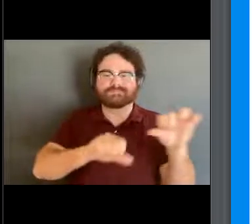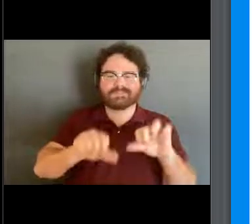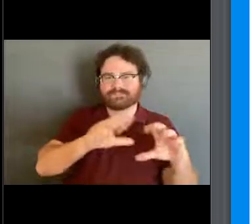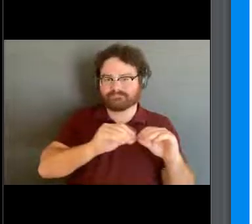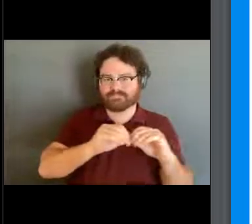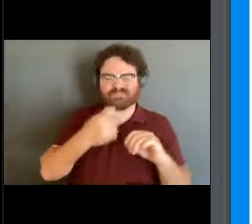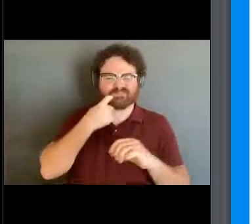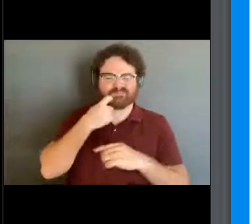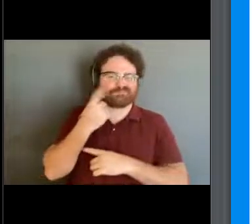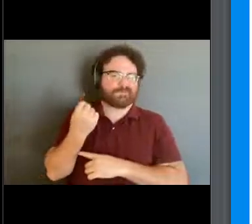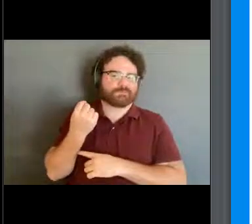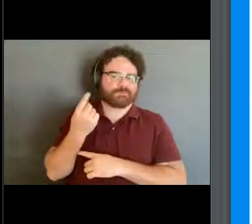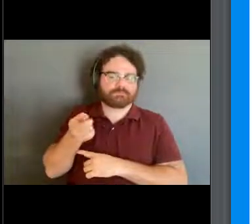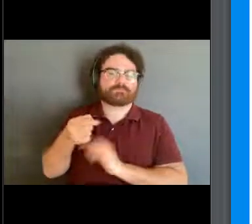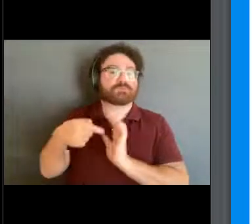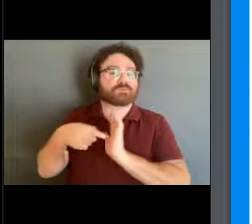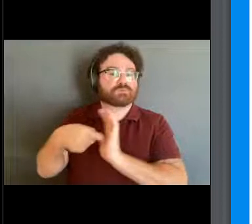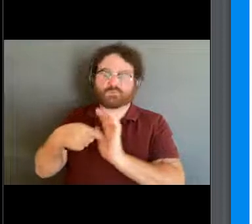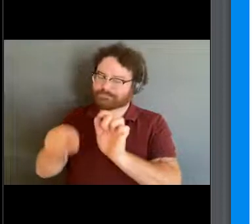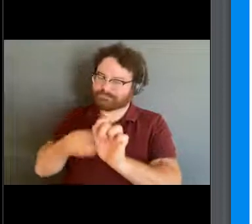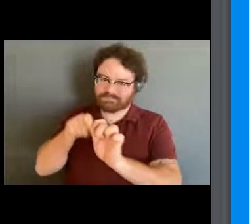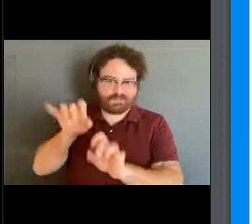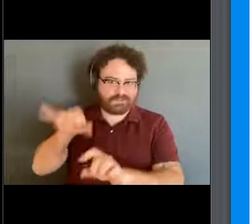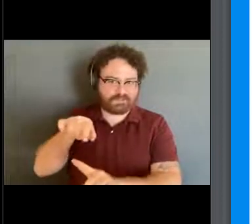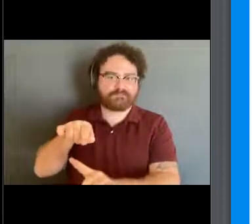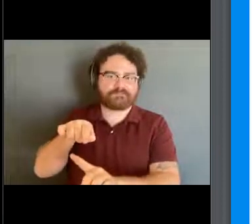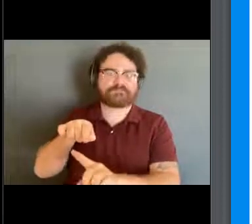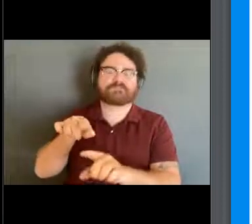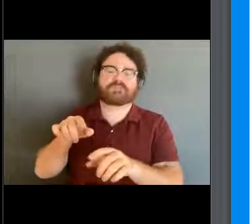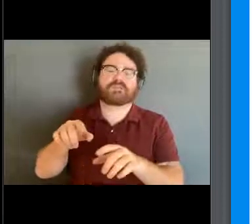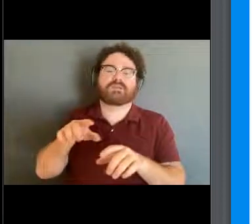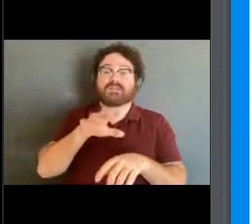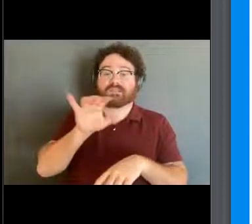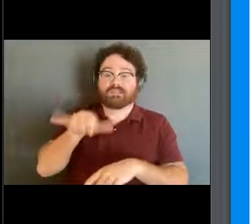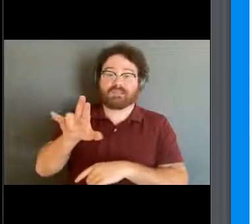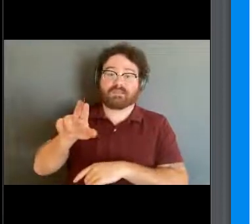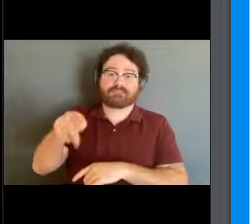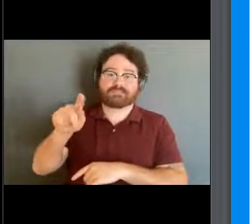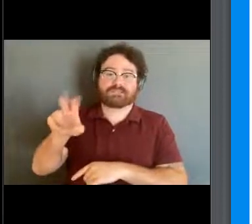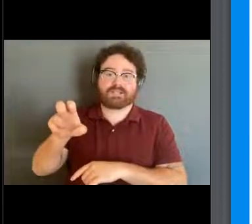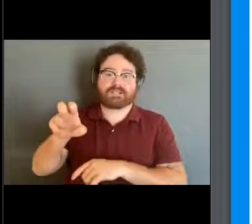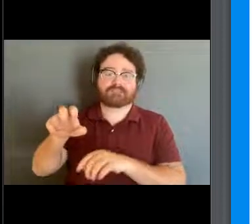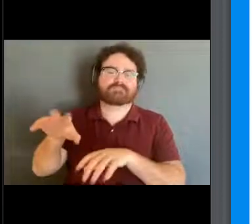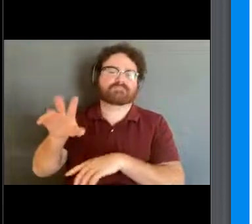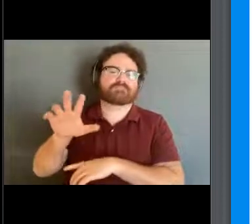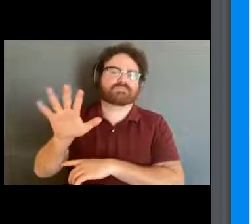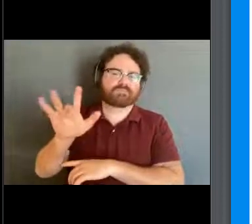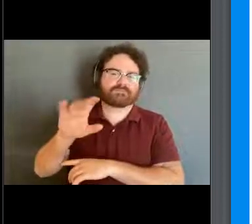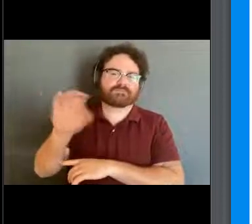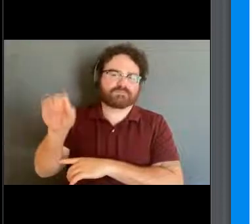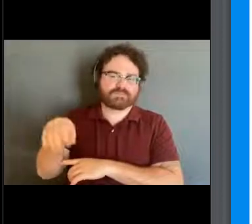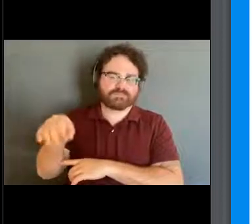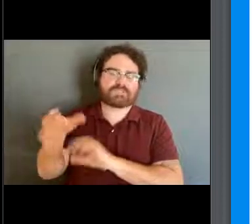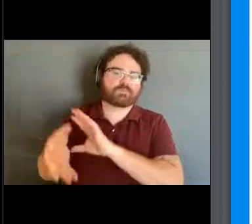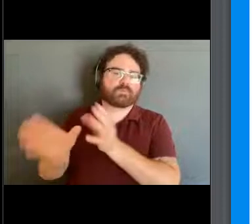shown exactly that. And that uptake is about 20% of the total amounts